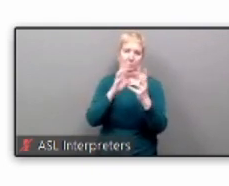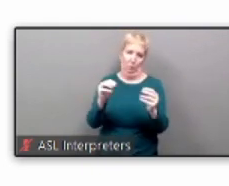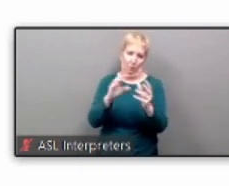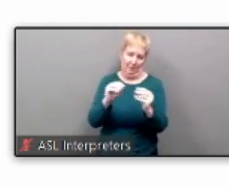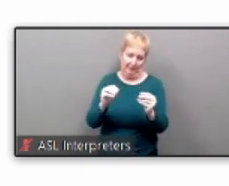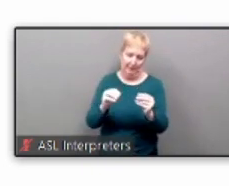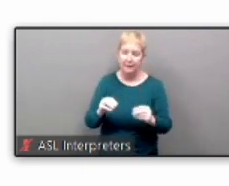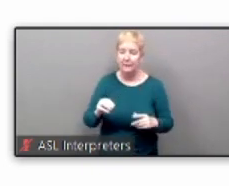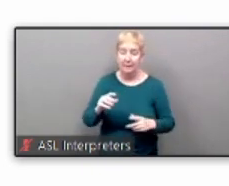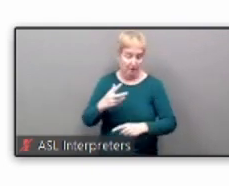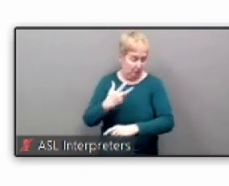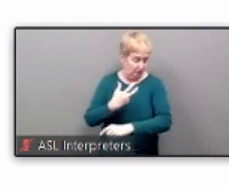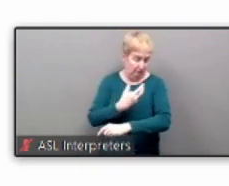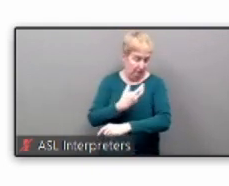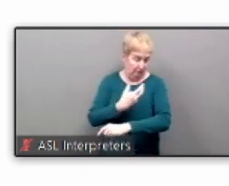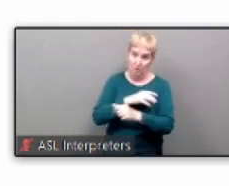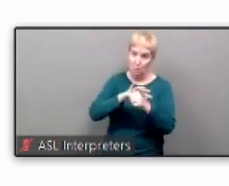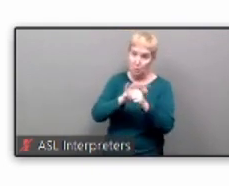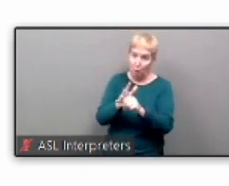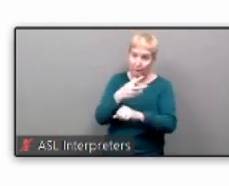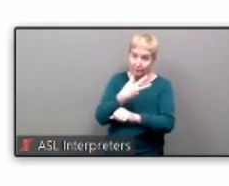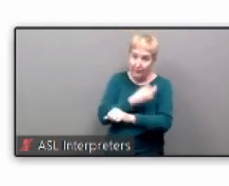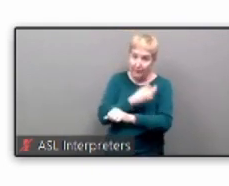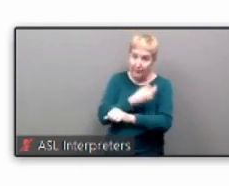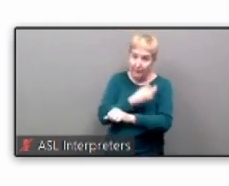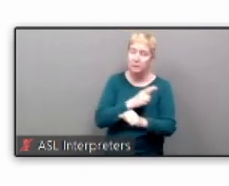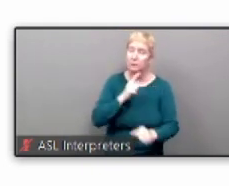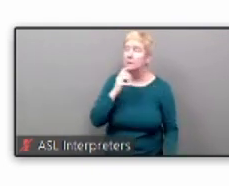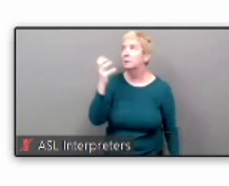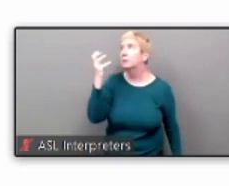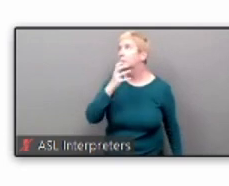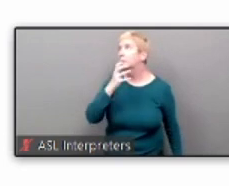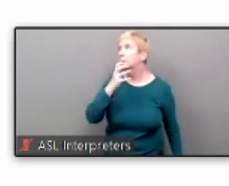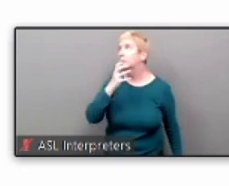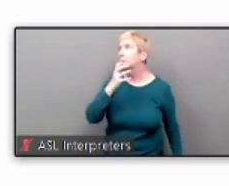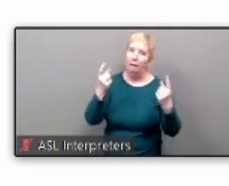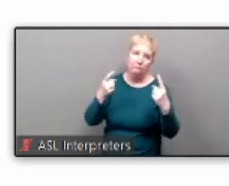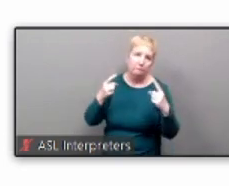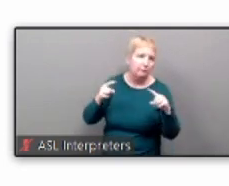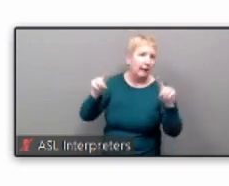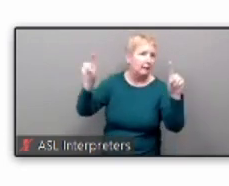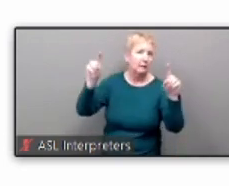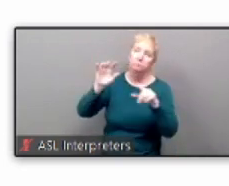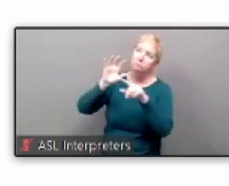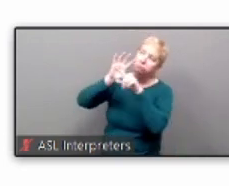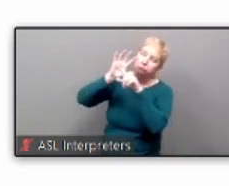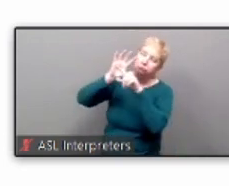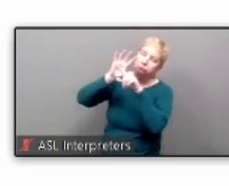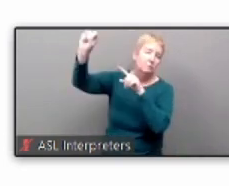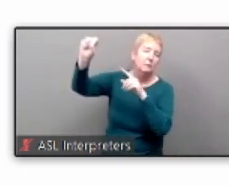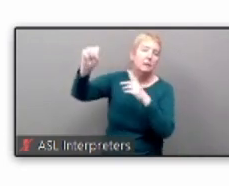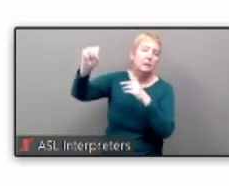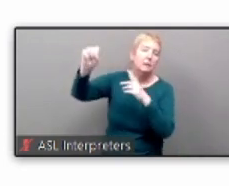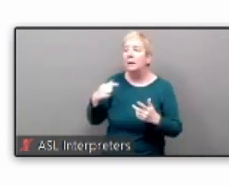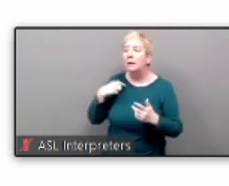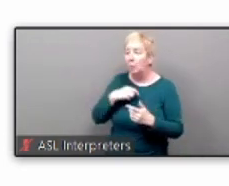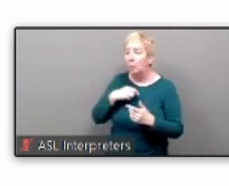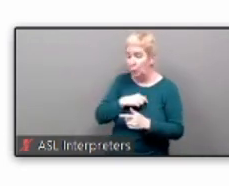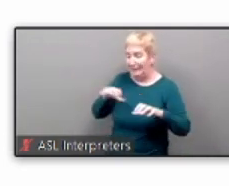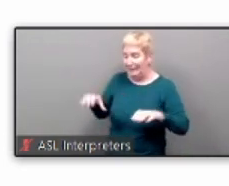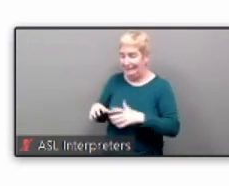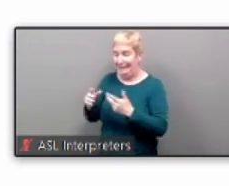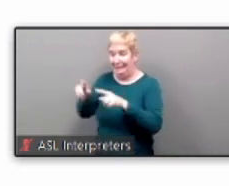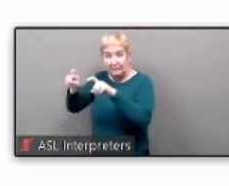the COVID-19 vaccines are highly effective. So clinical trials were conducted